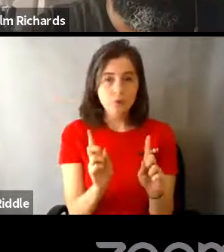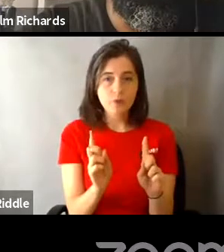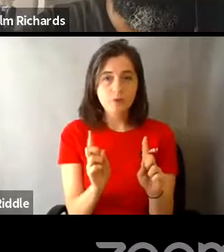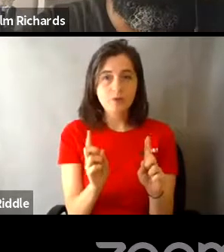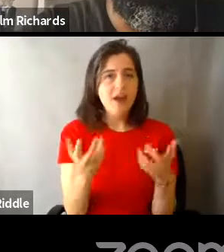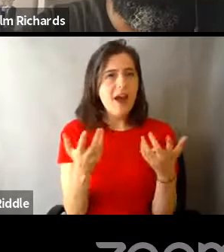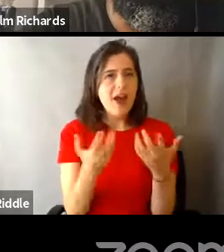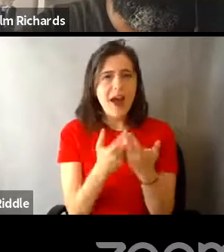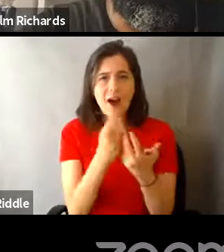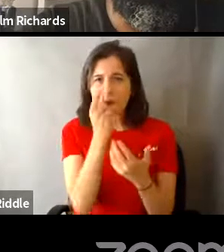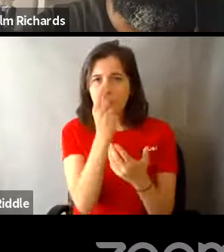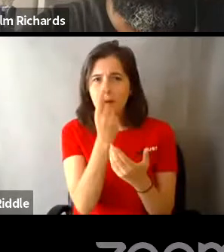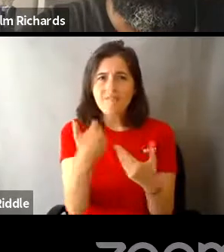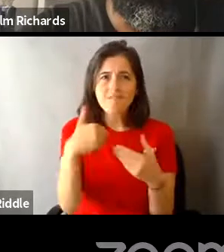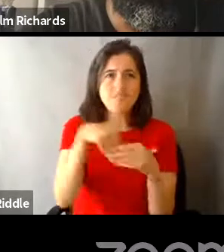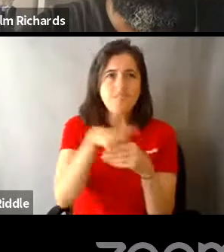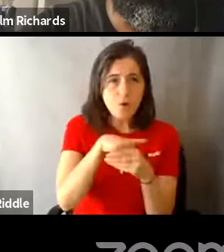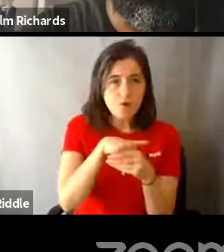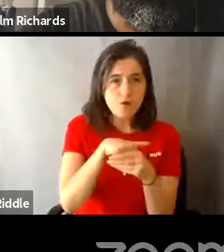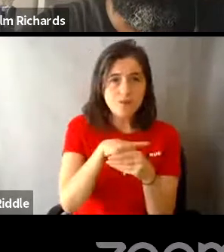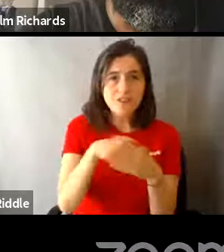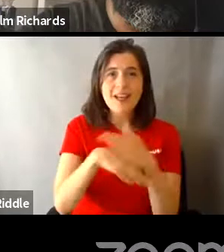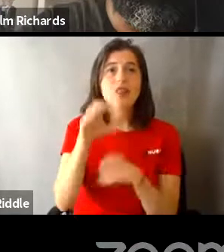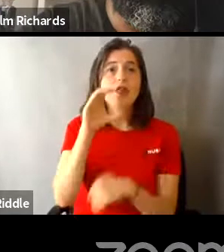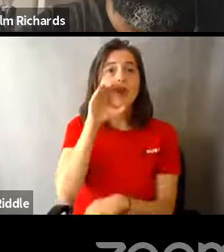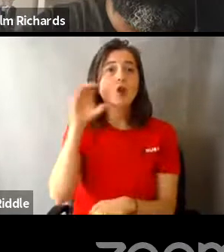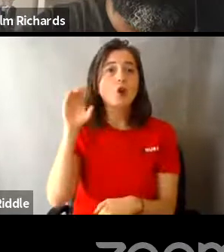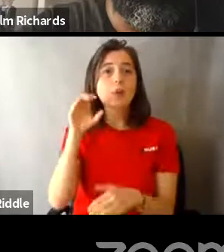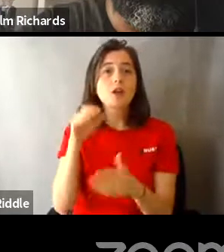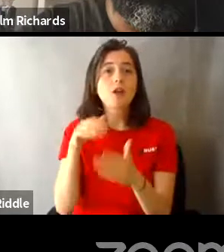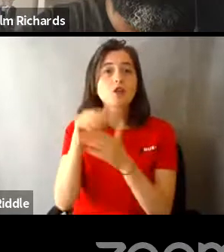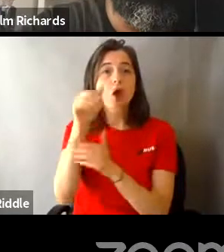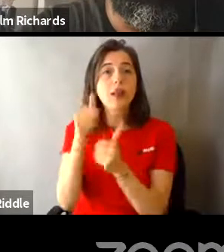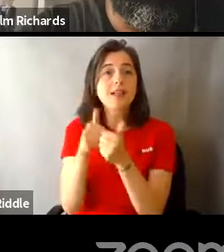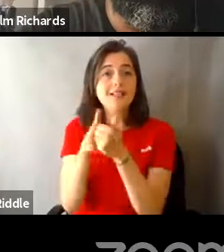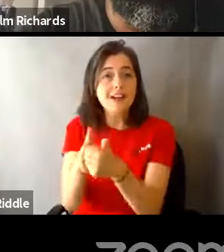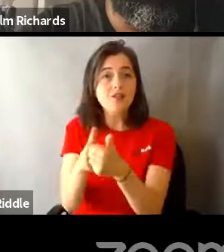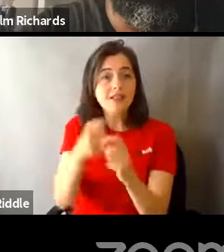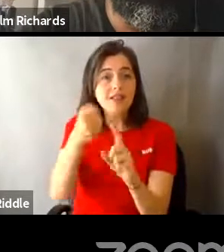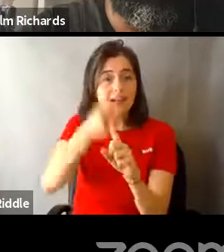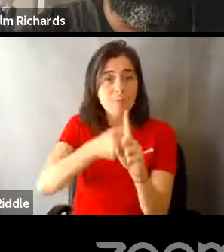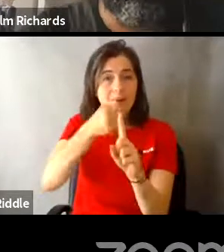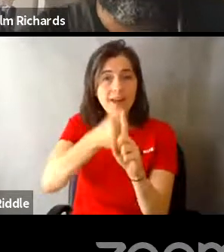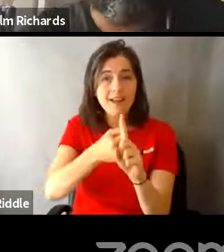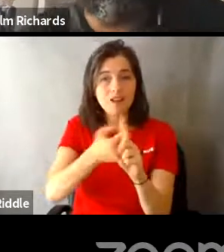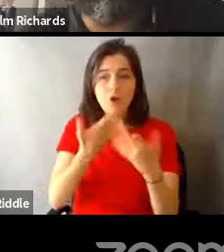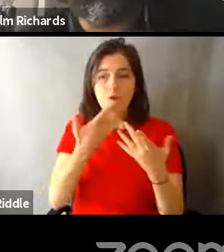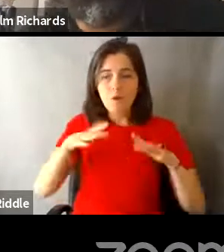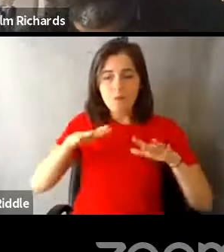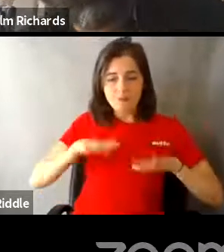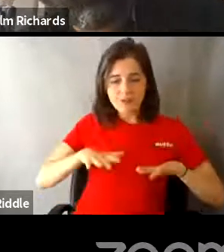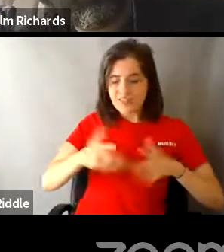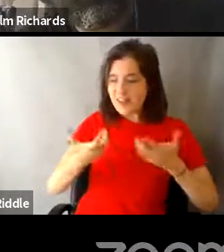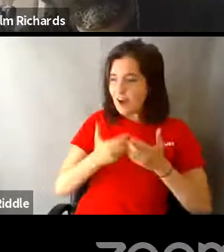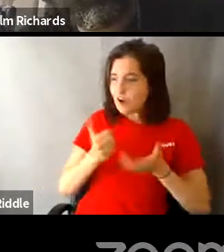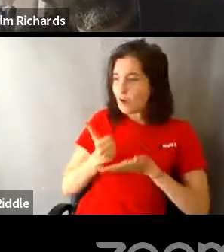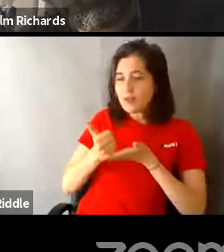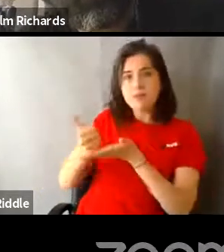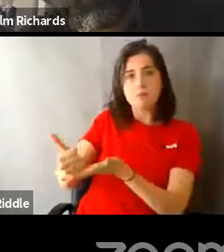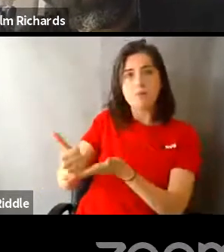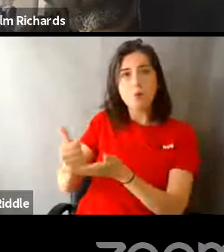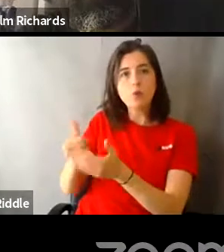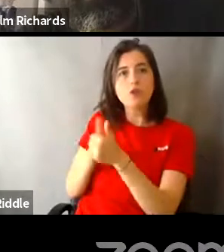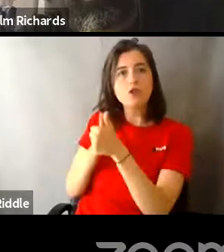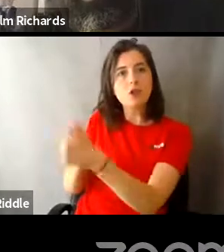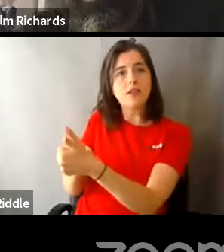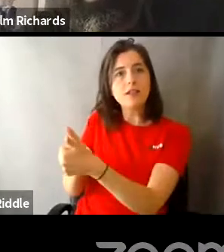get involved in the Cuba Solidarity campaign, and what can we do from this country to help support solidarity